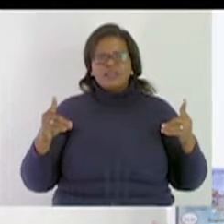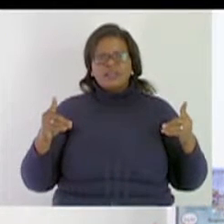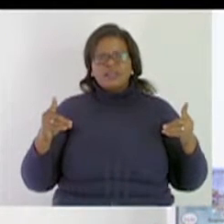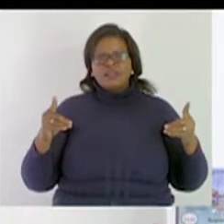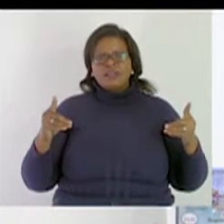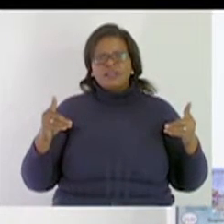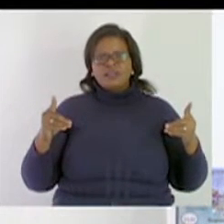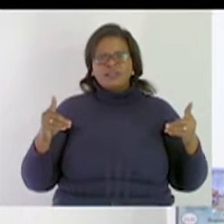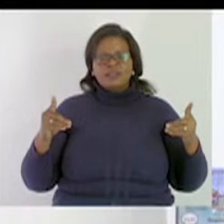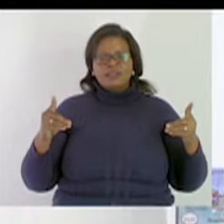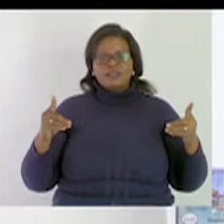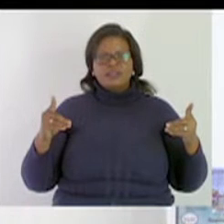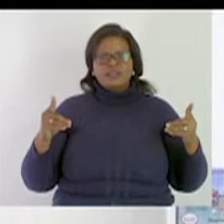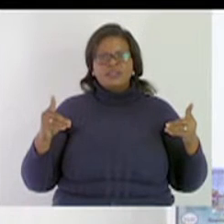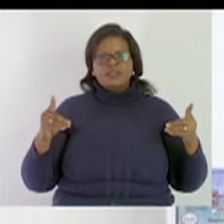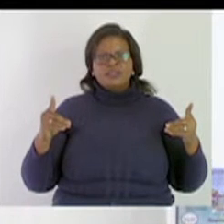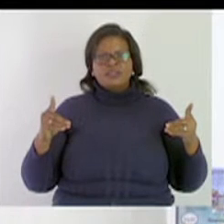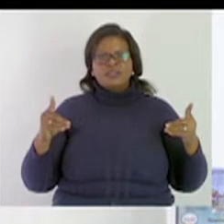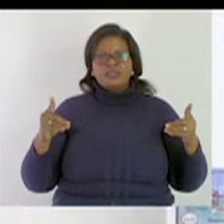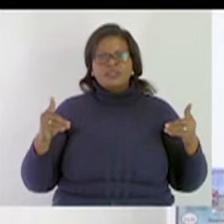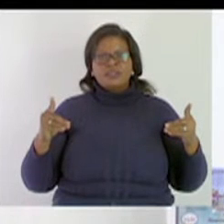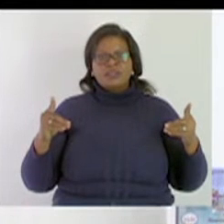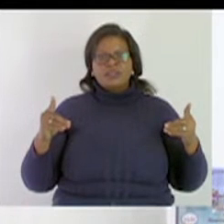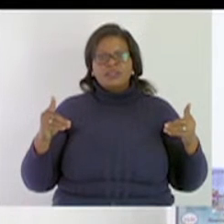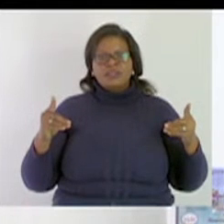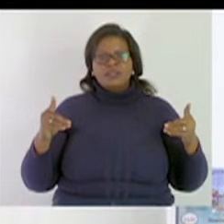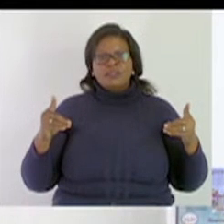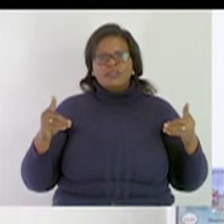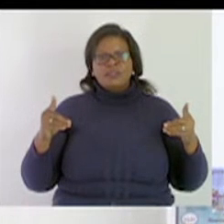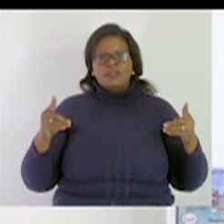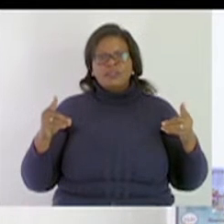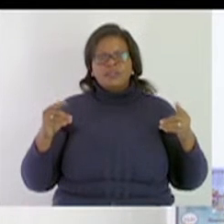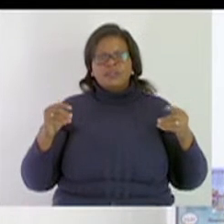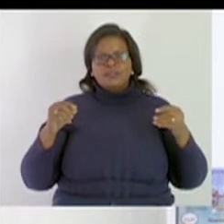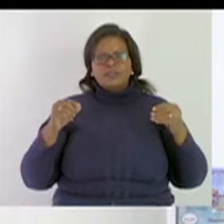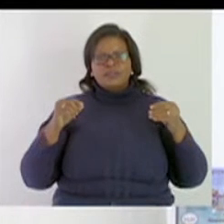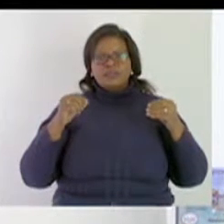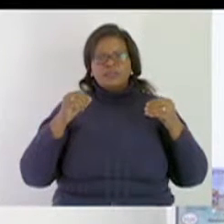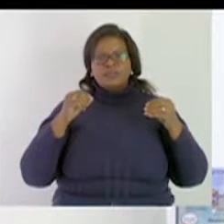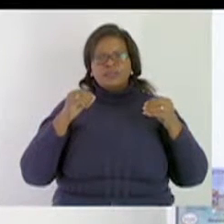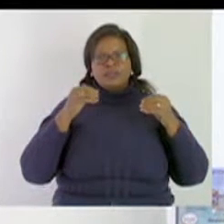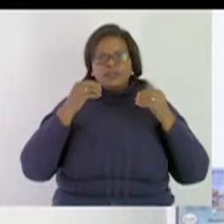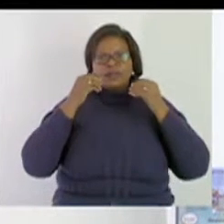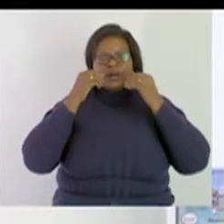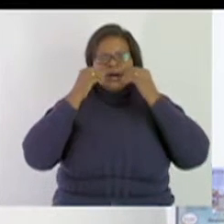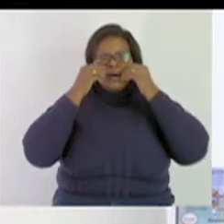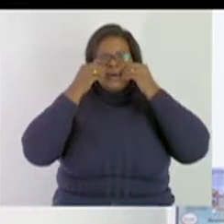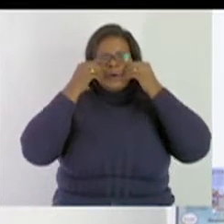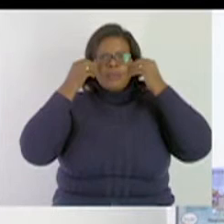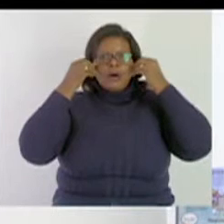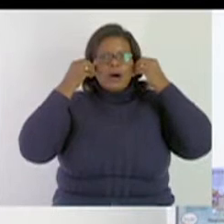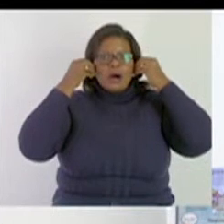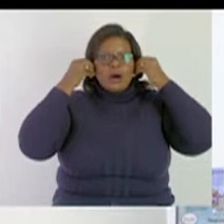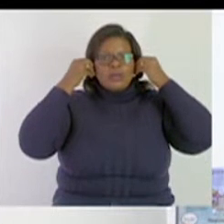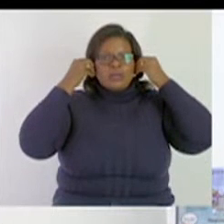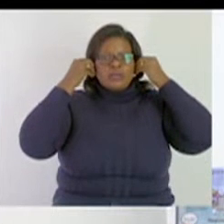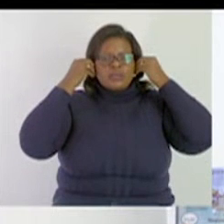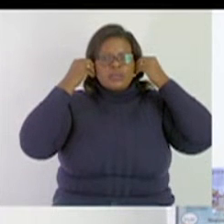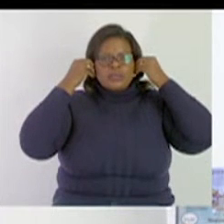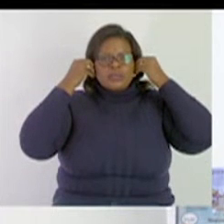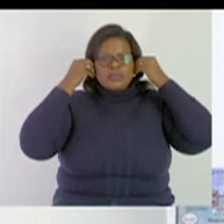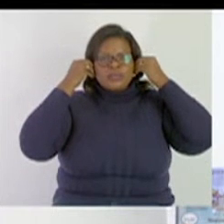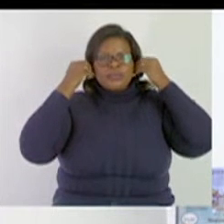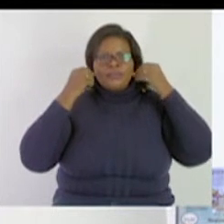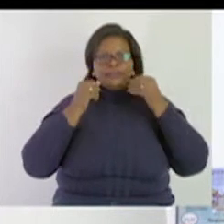keep our social distance. We also need to remember to wear our